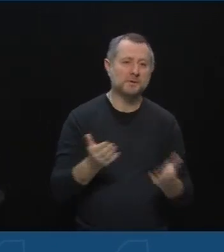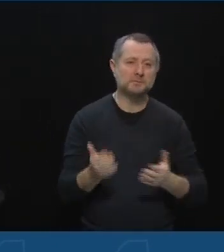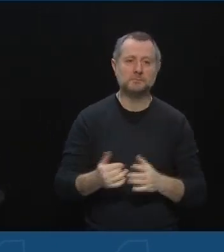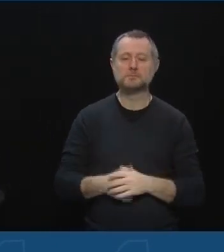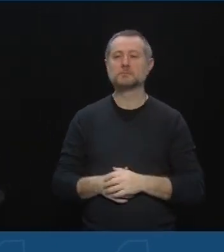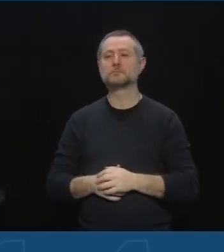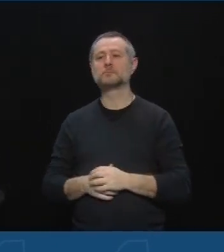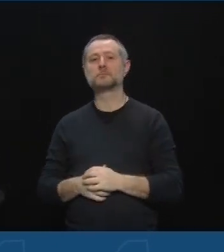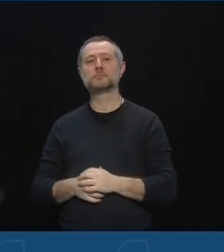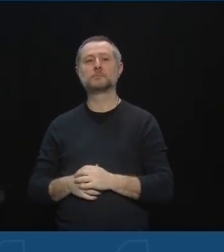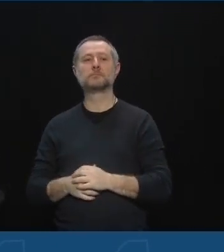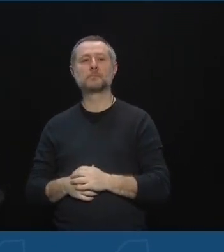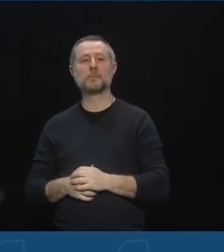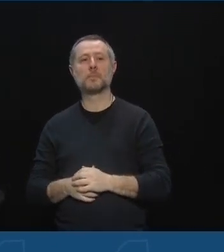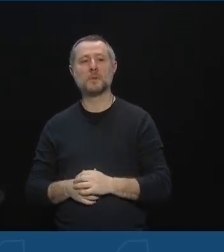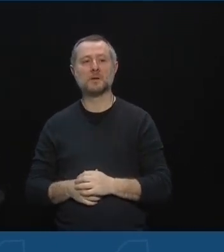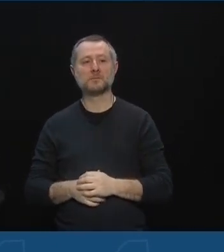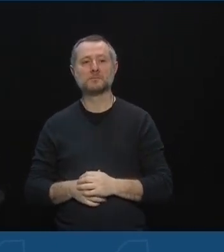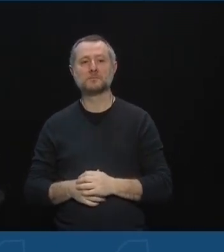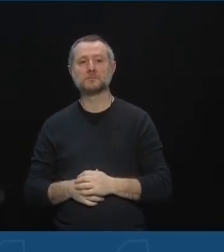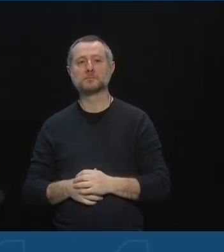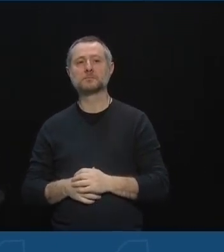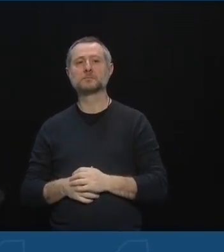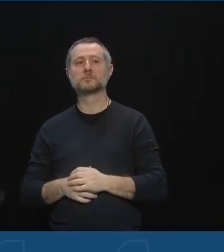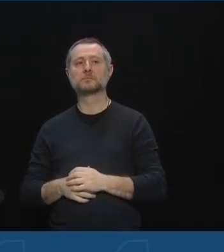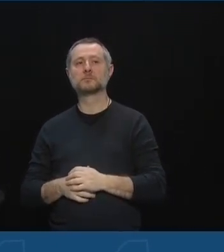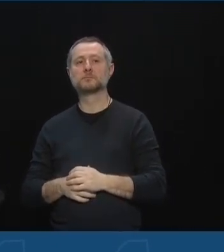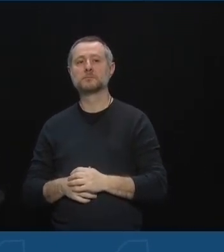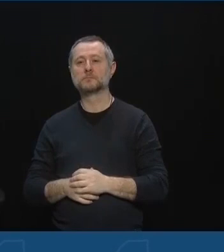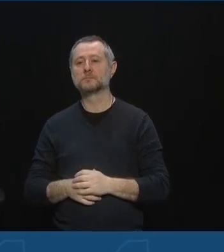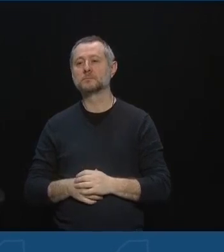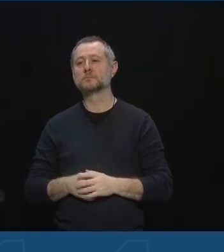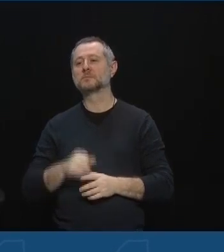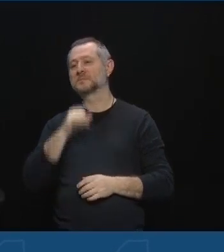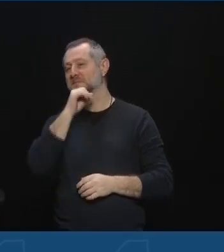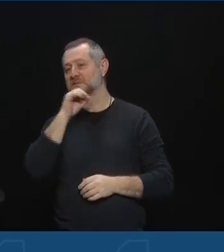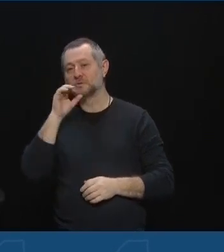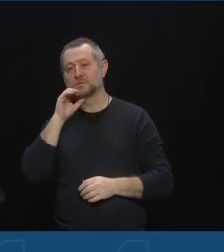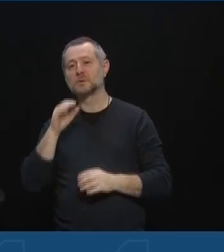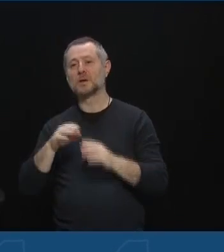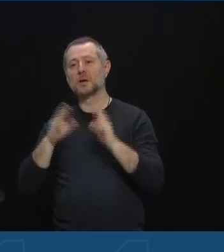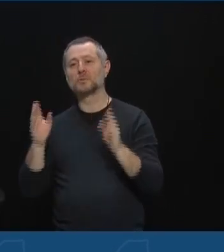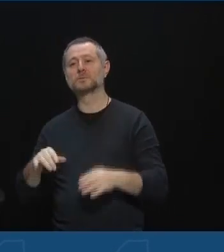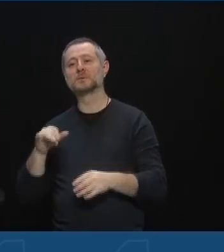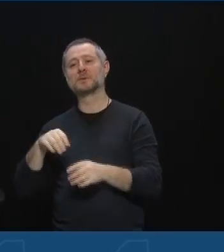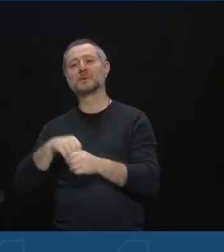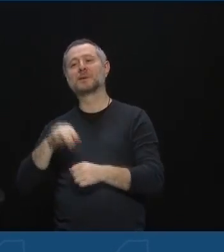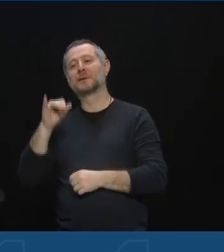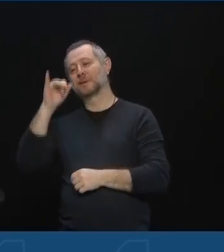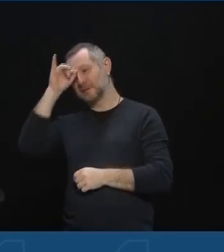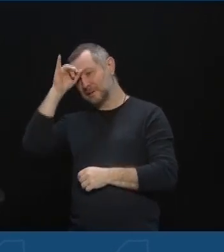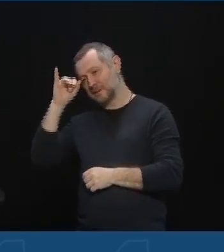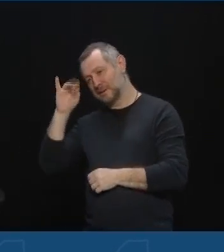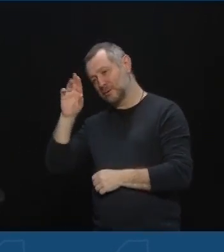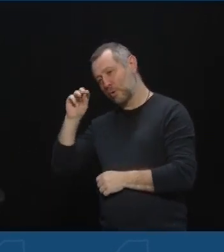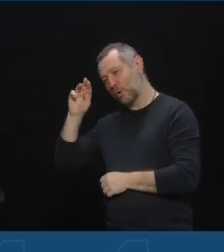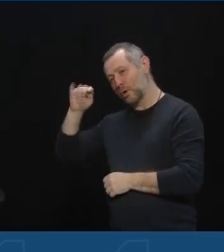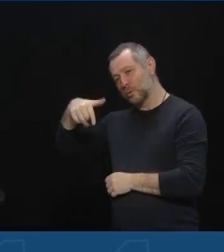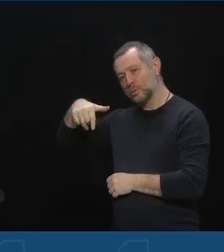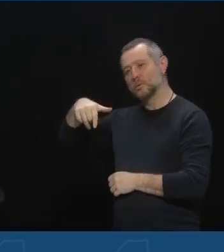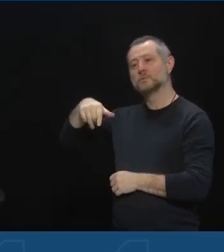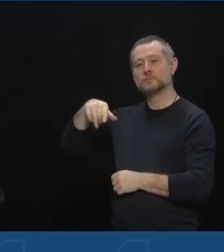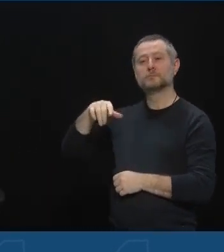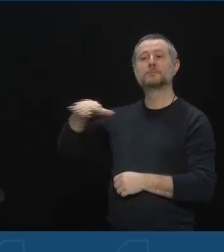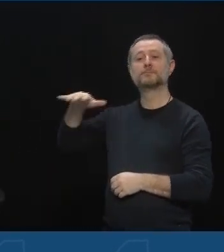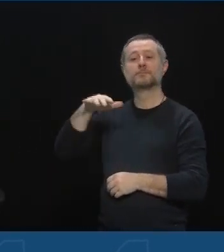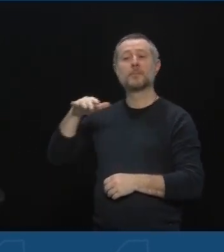Well, we have had the opportunity, you know, senior housing in Irondequoit. I mean, I was just going through my staff as I was coming in today. I said, can you